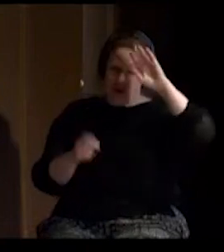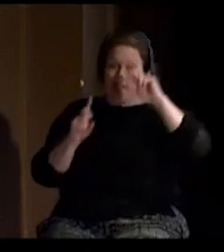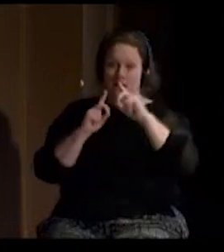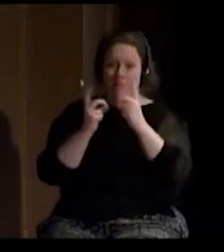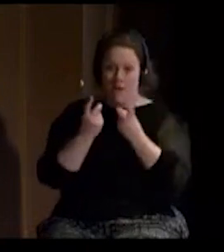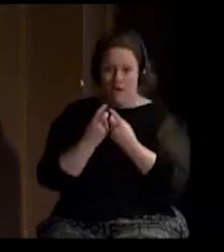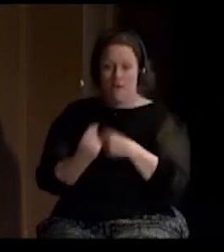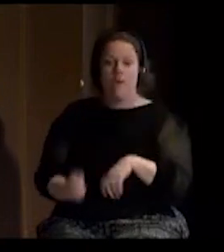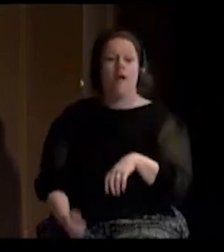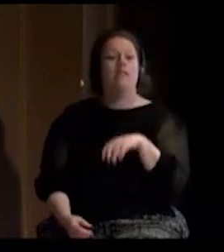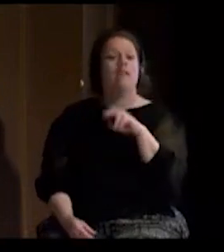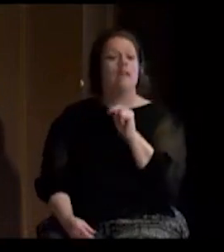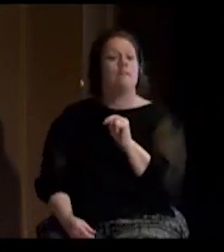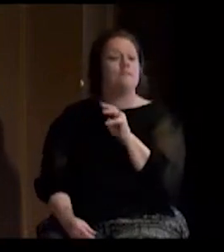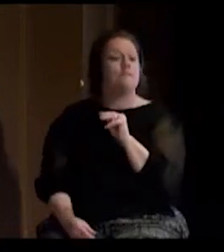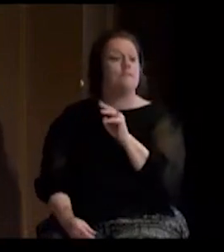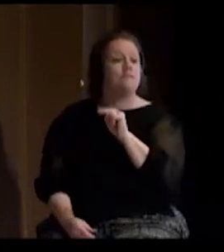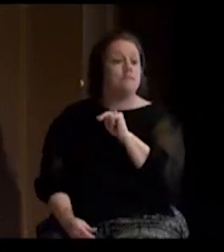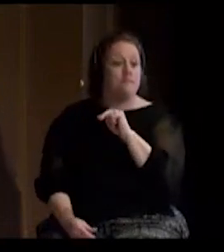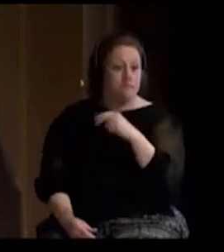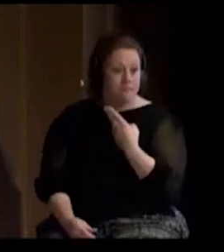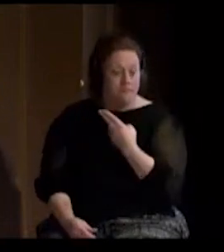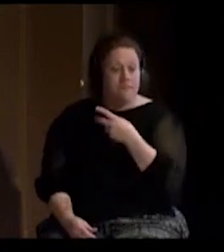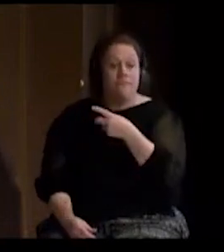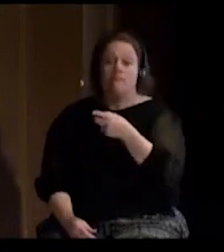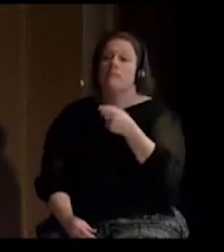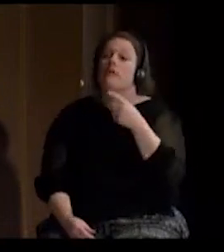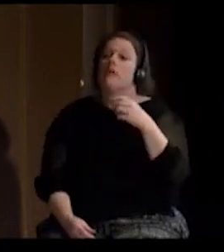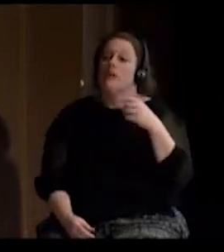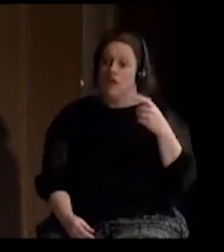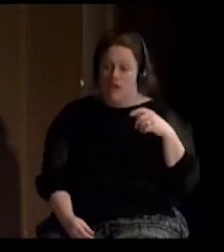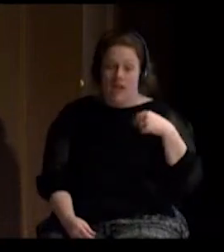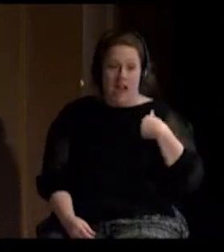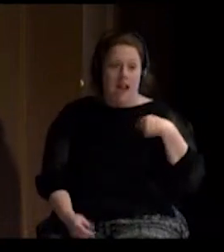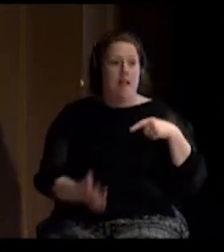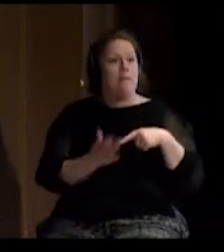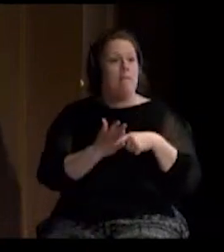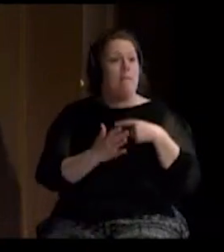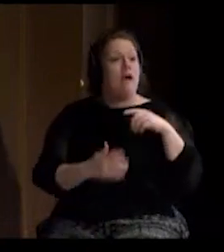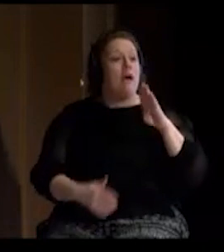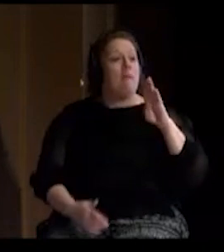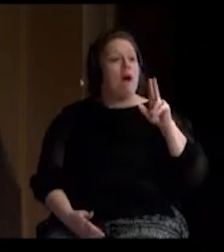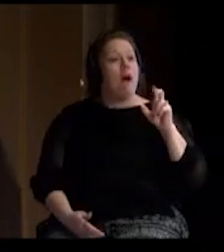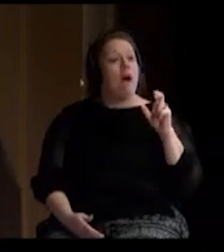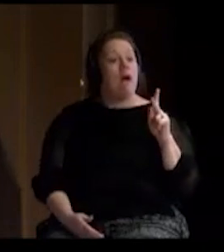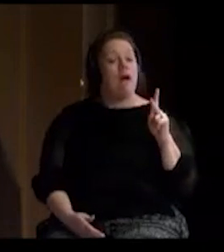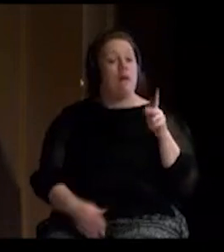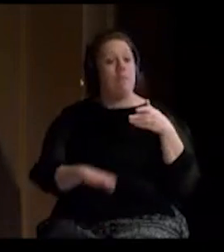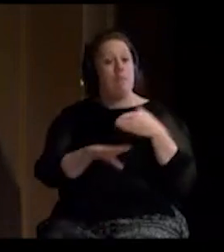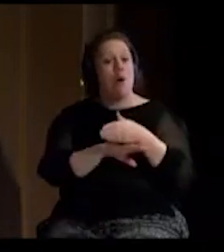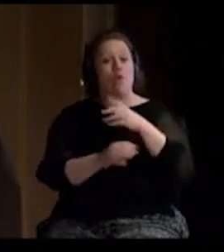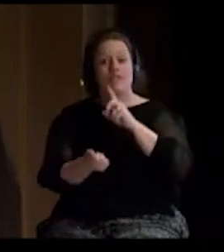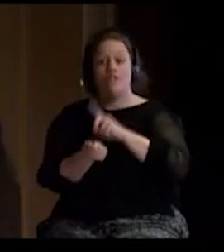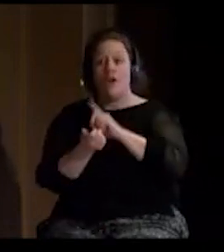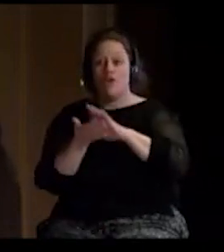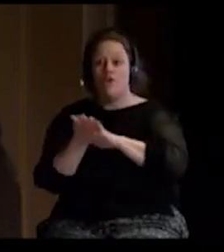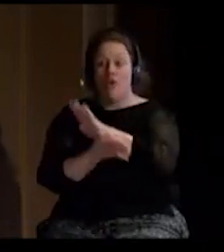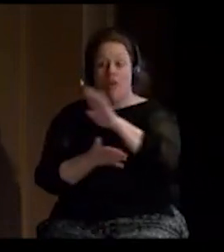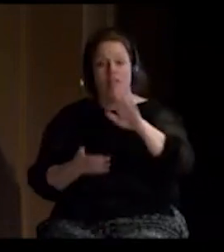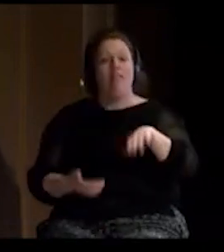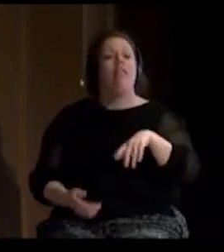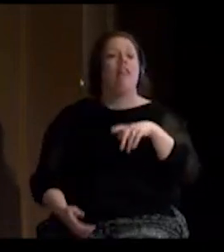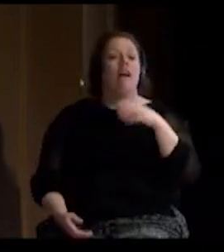Museum of Natural History, where she held a Peter Buck postdoctoral fellowship and the George